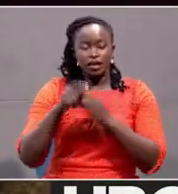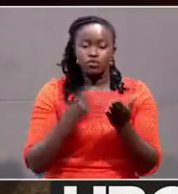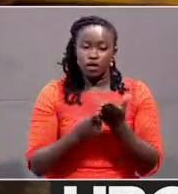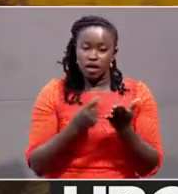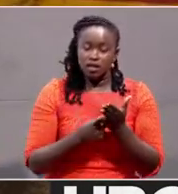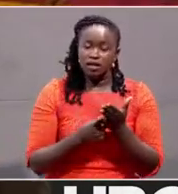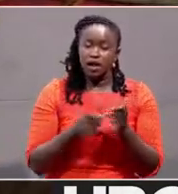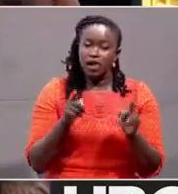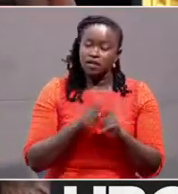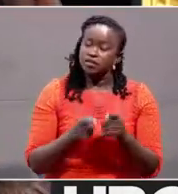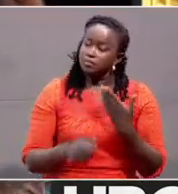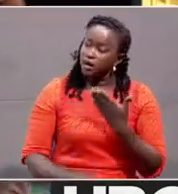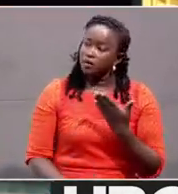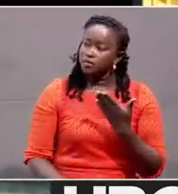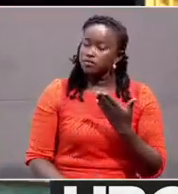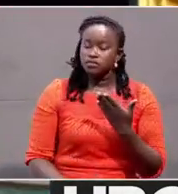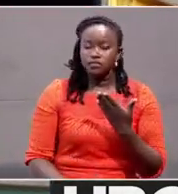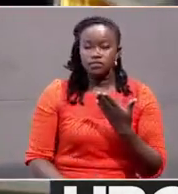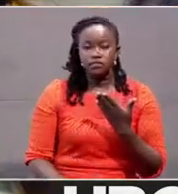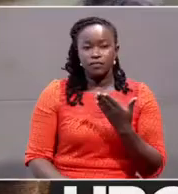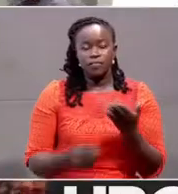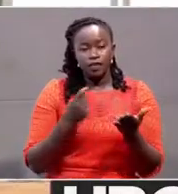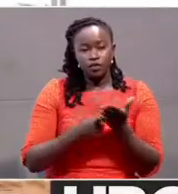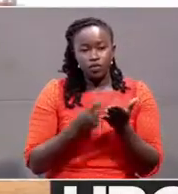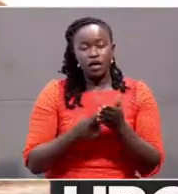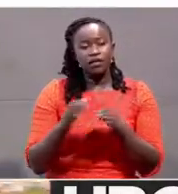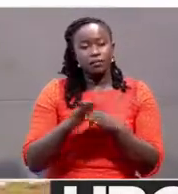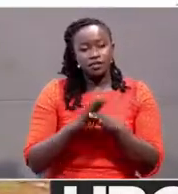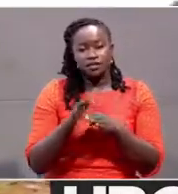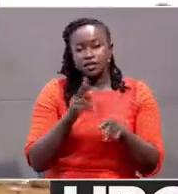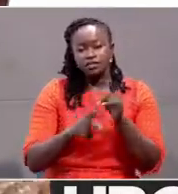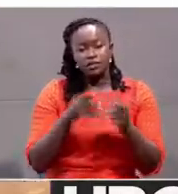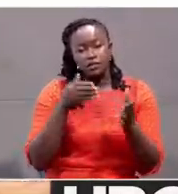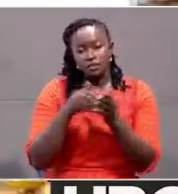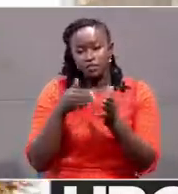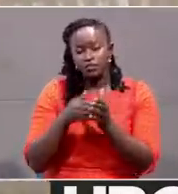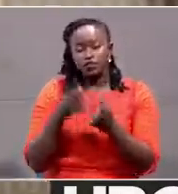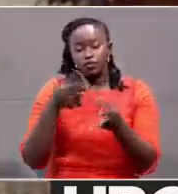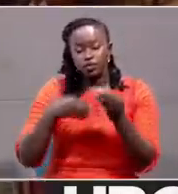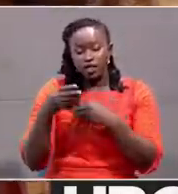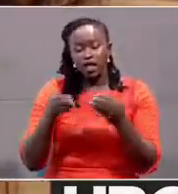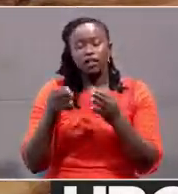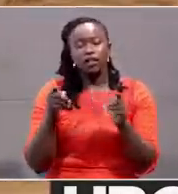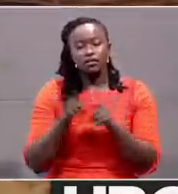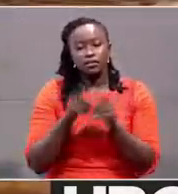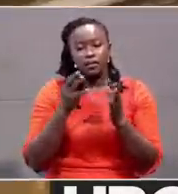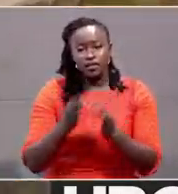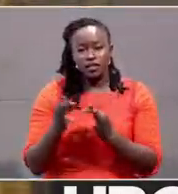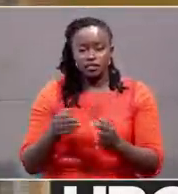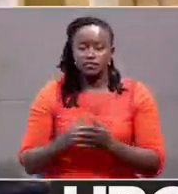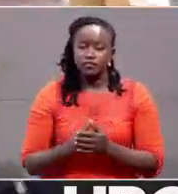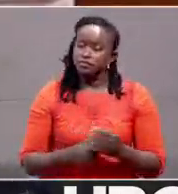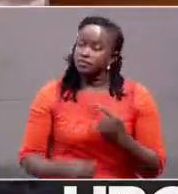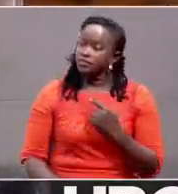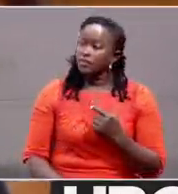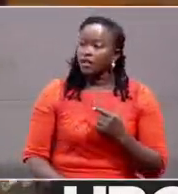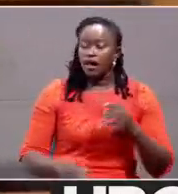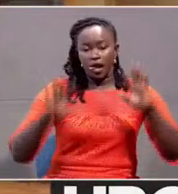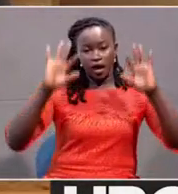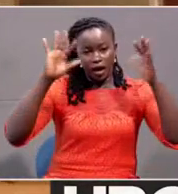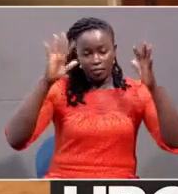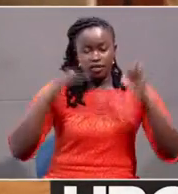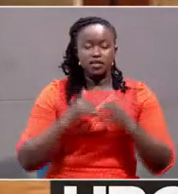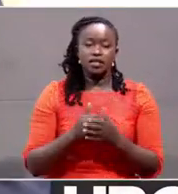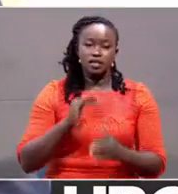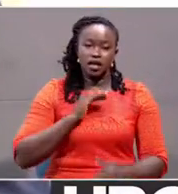to the disadvantage of Ugandan traders dealing in the same product. We appreciate that our